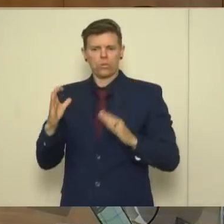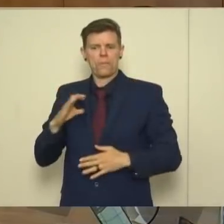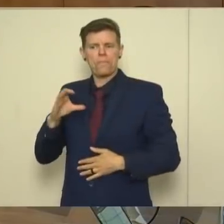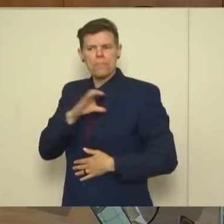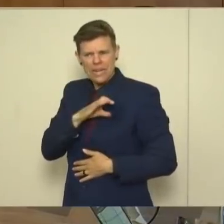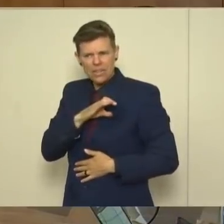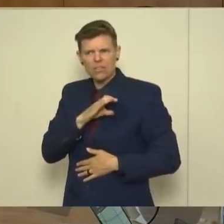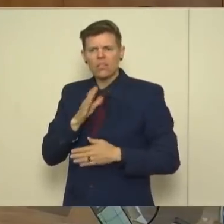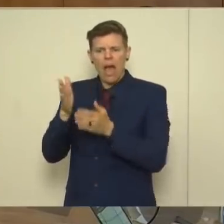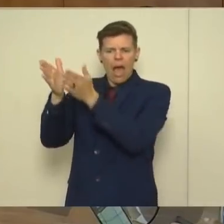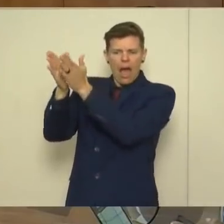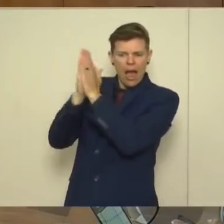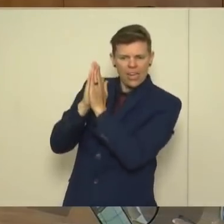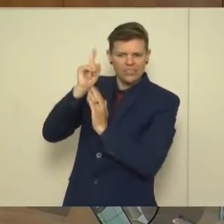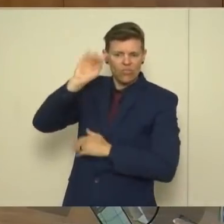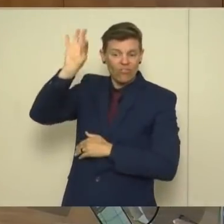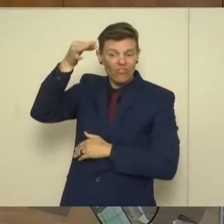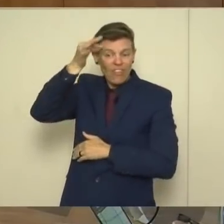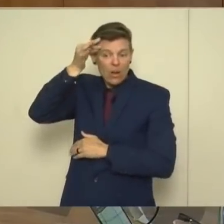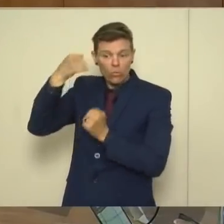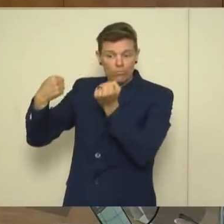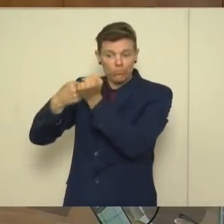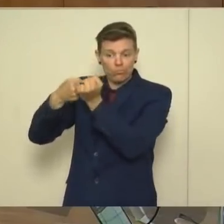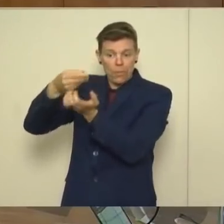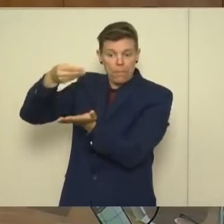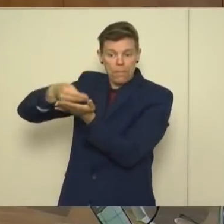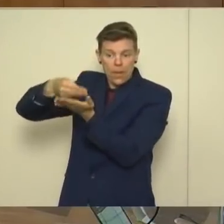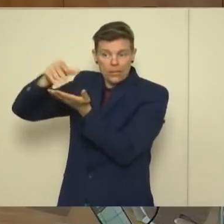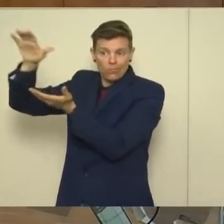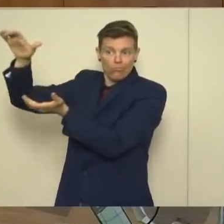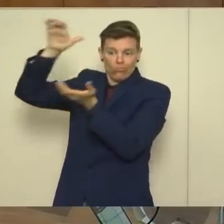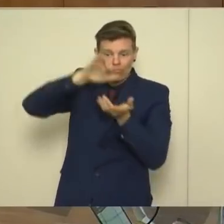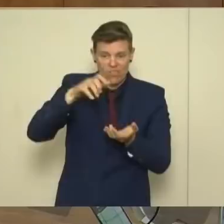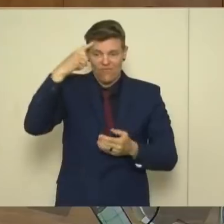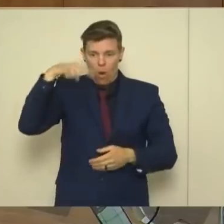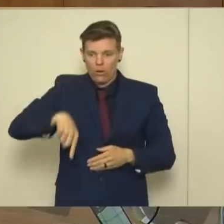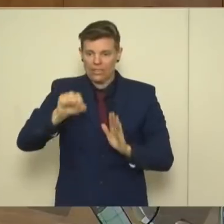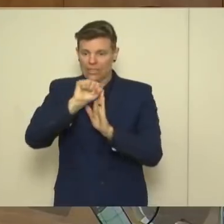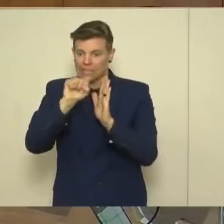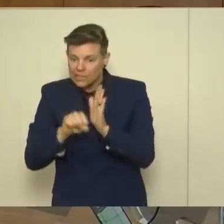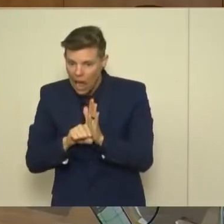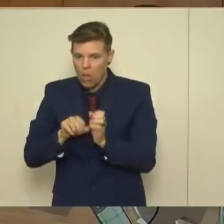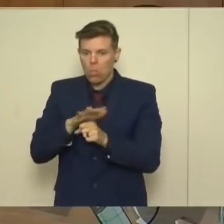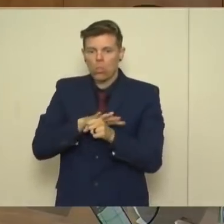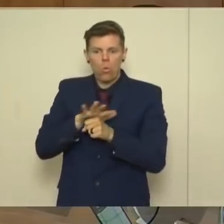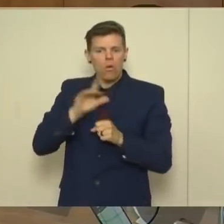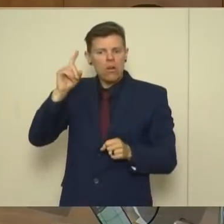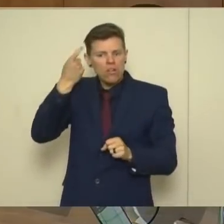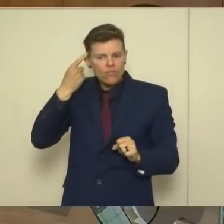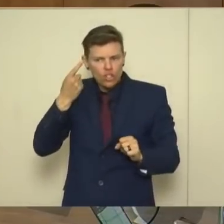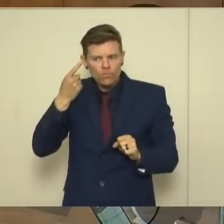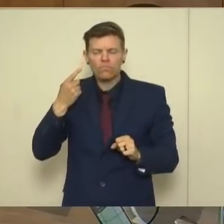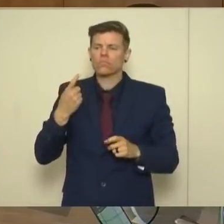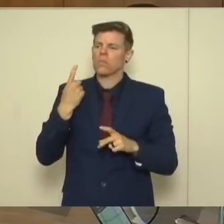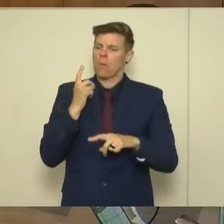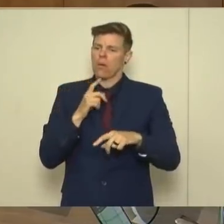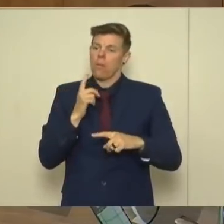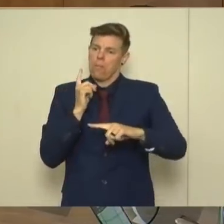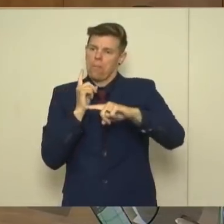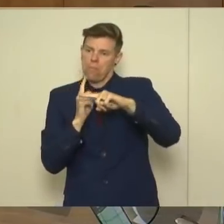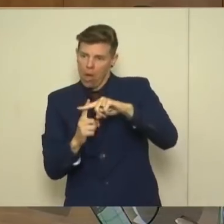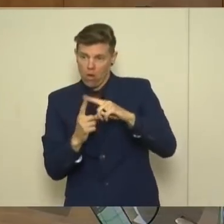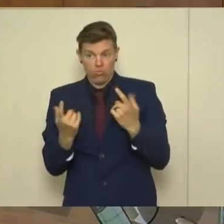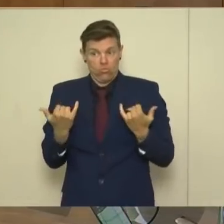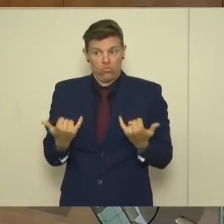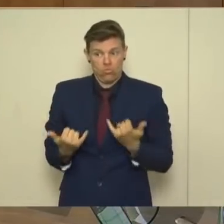assistance to states and local governments. Also today, the U.S. Senate rejected a bill